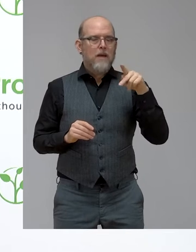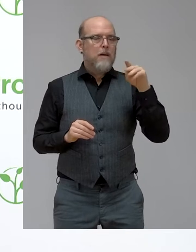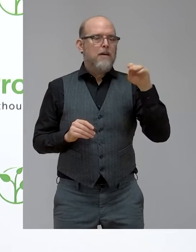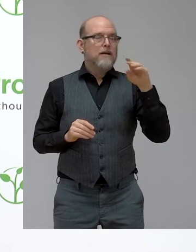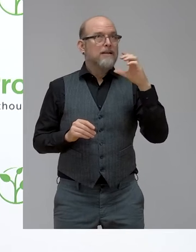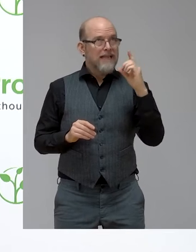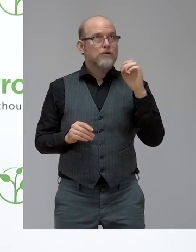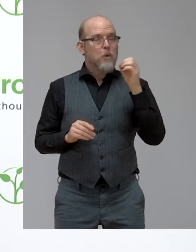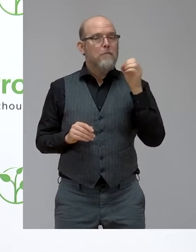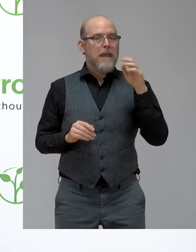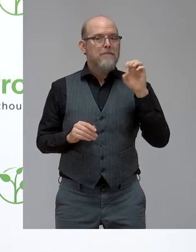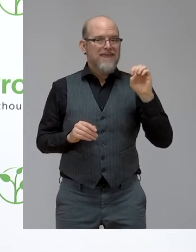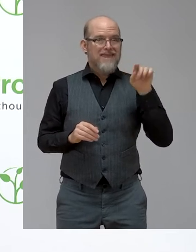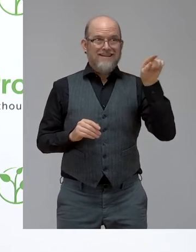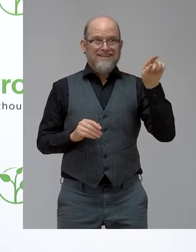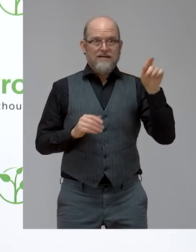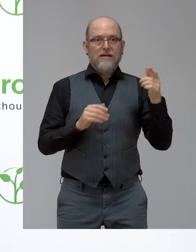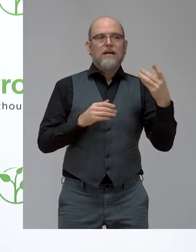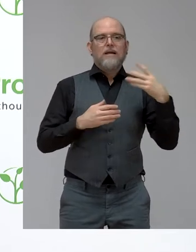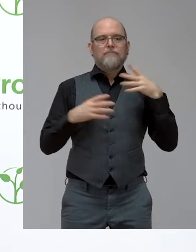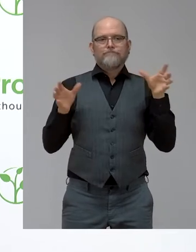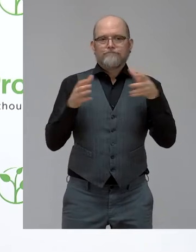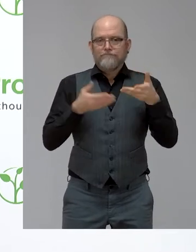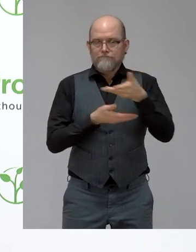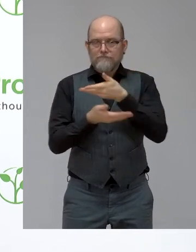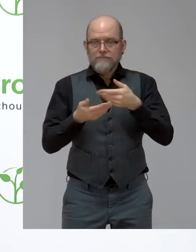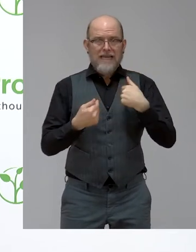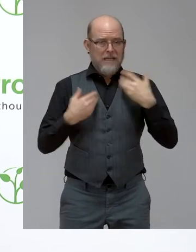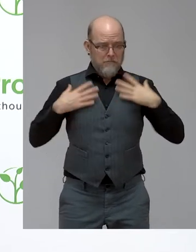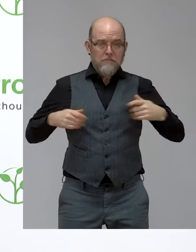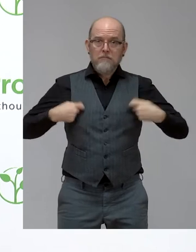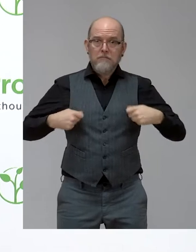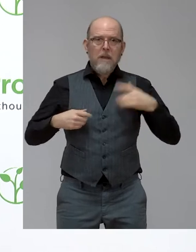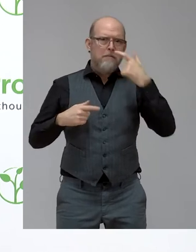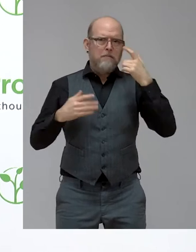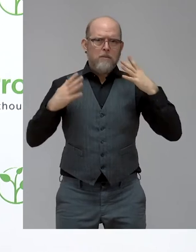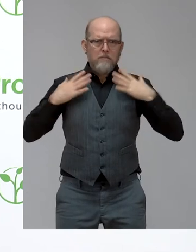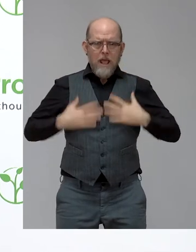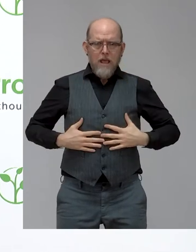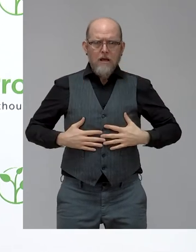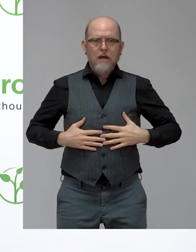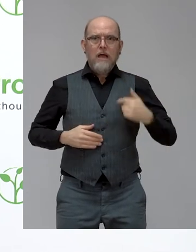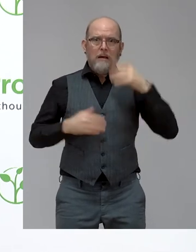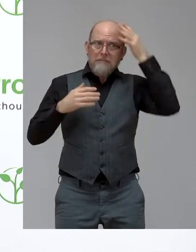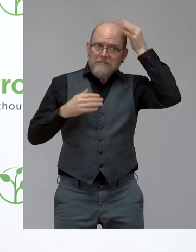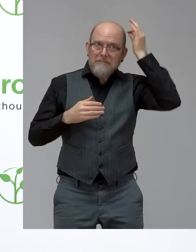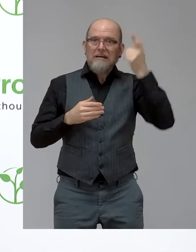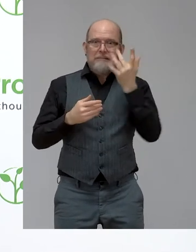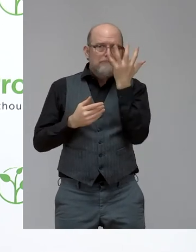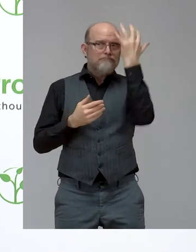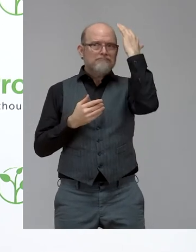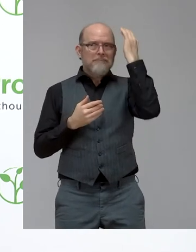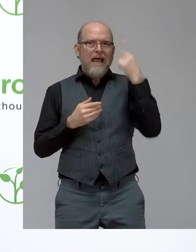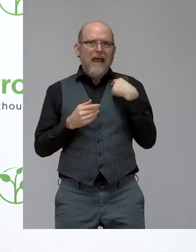a dark blue suit, and turning gray. A couple quick words on Ashoka, perhaps. We are